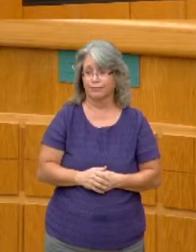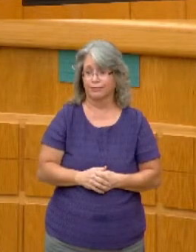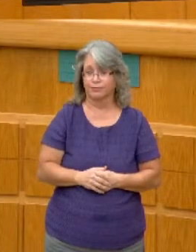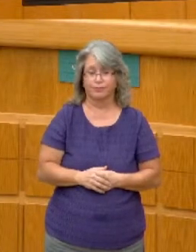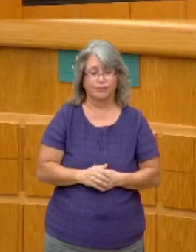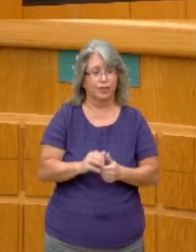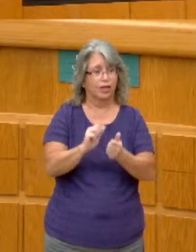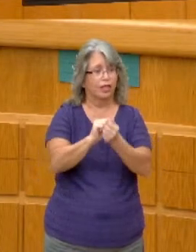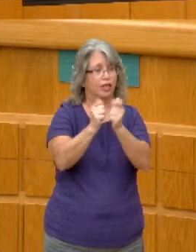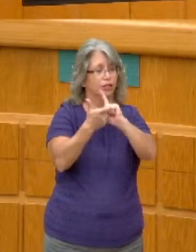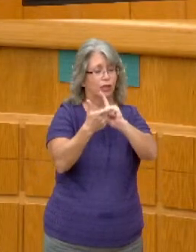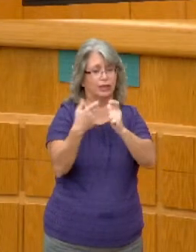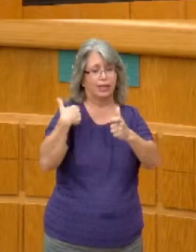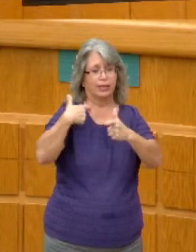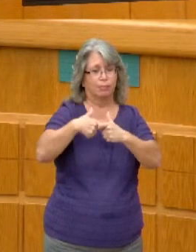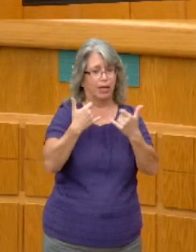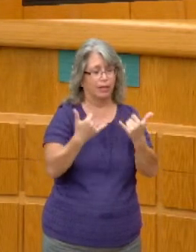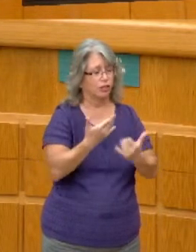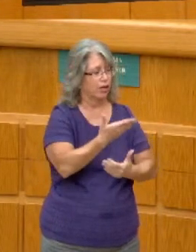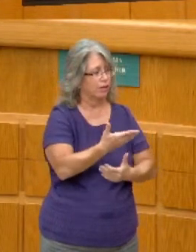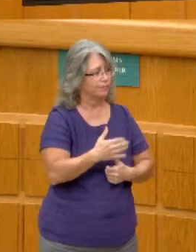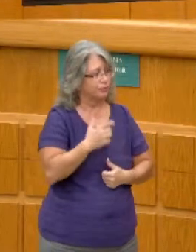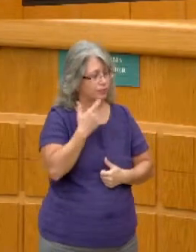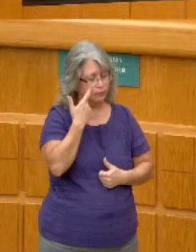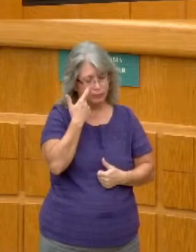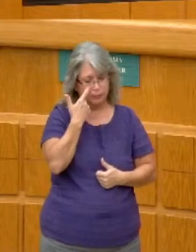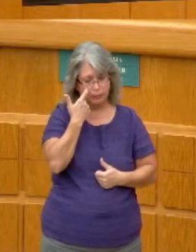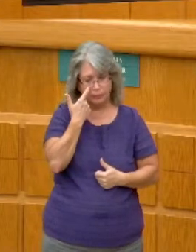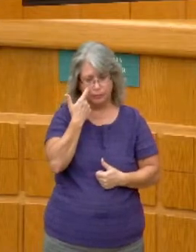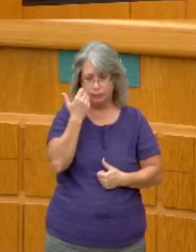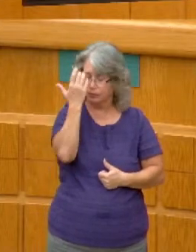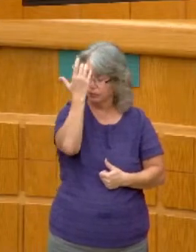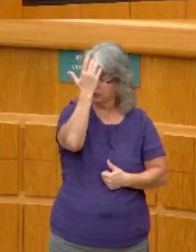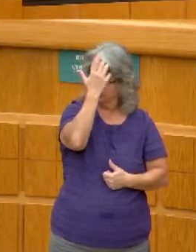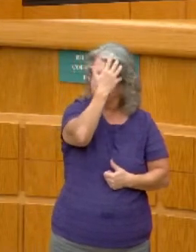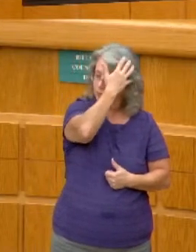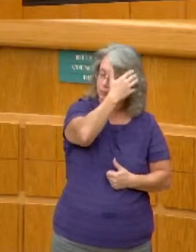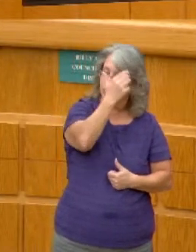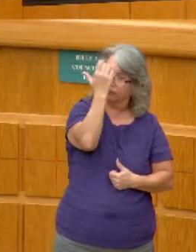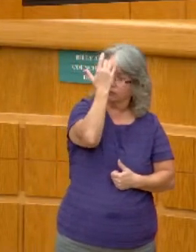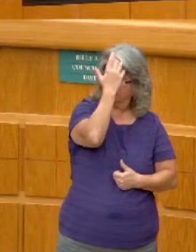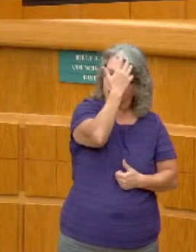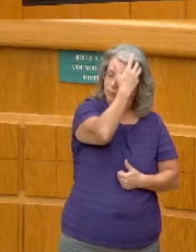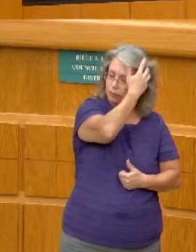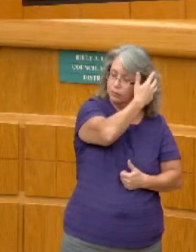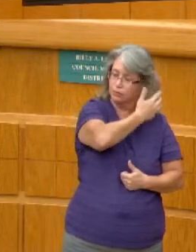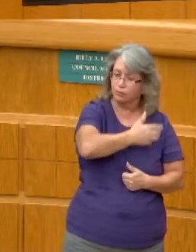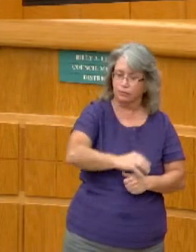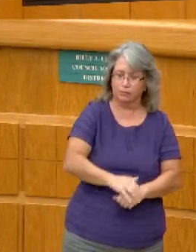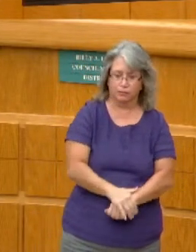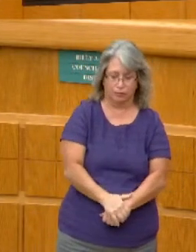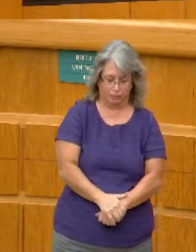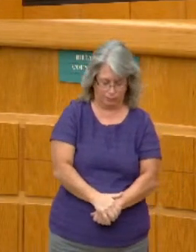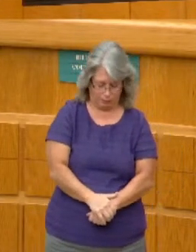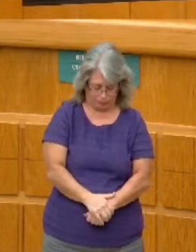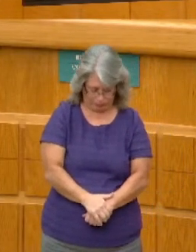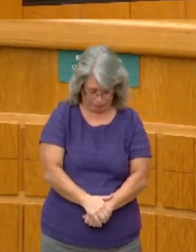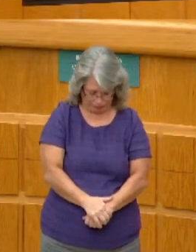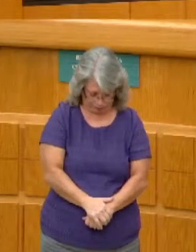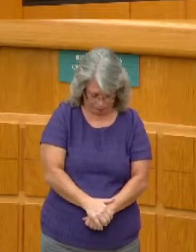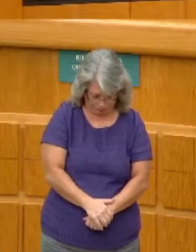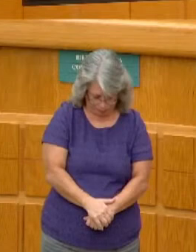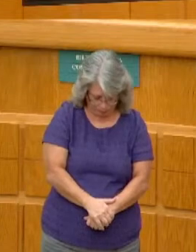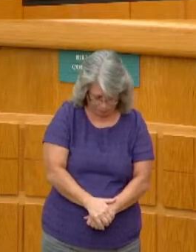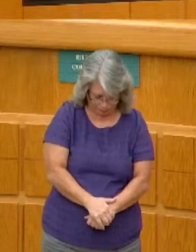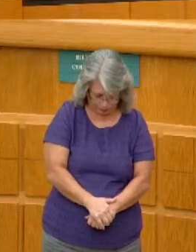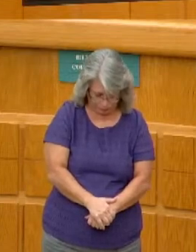Antes de comenzar, quiero compartir la proclamación de hoy como el comienzo del mes de la herencia hispana, una celebración nacional que tiene un significado especial aquí en Texas y el condado de